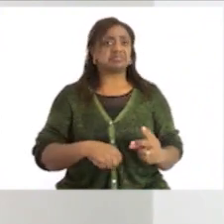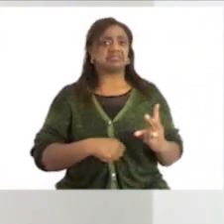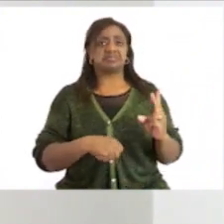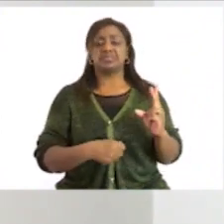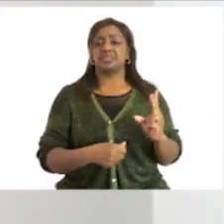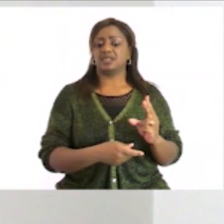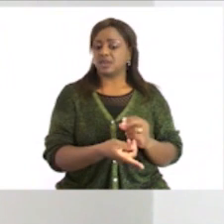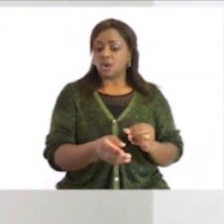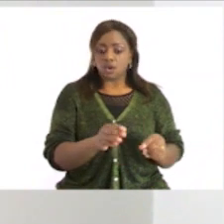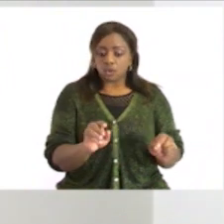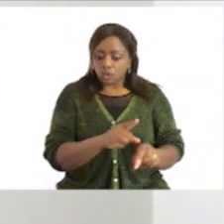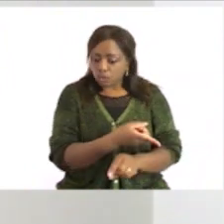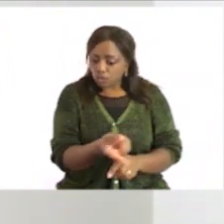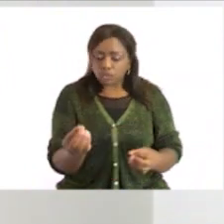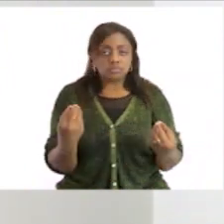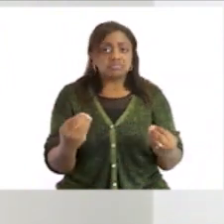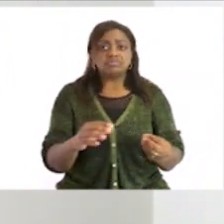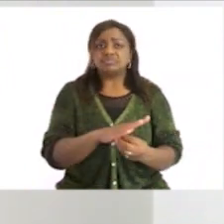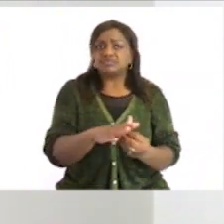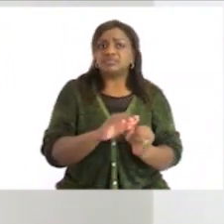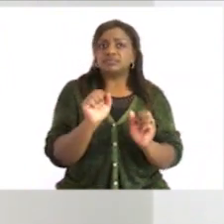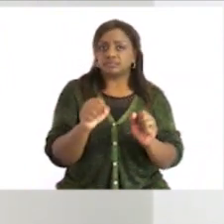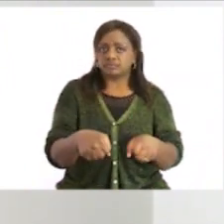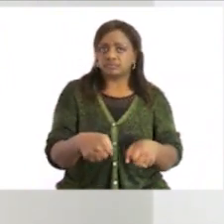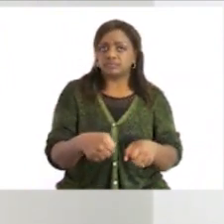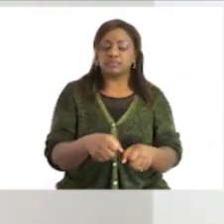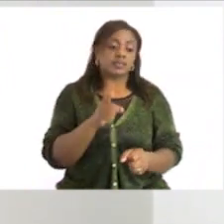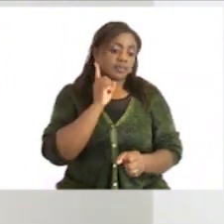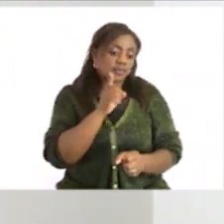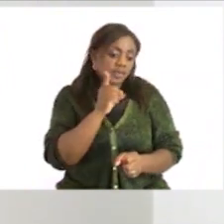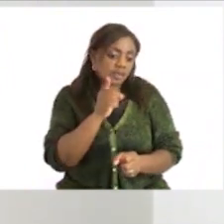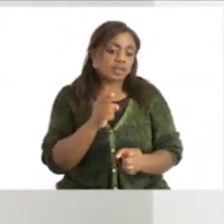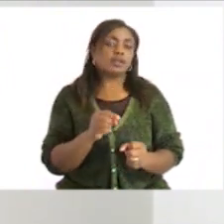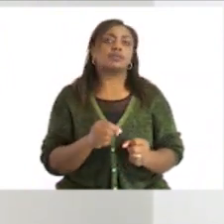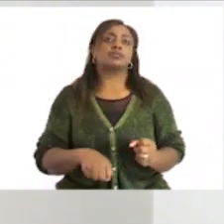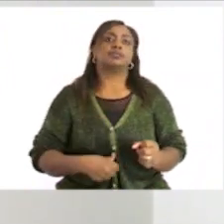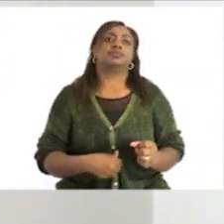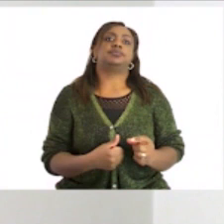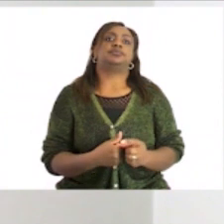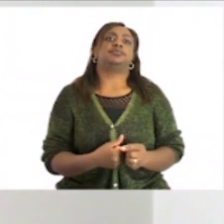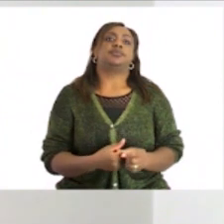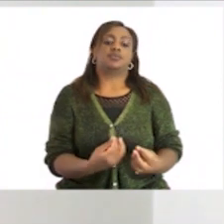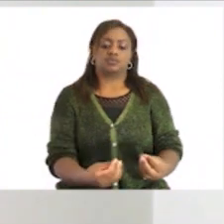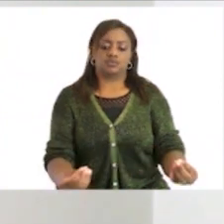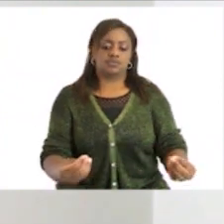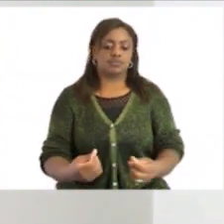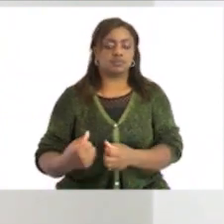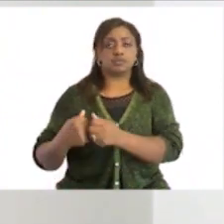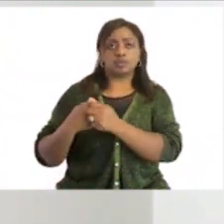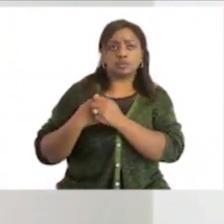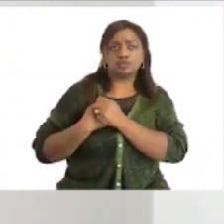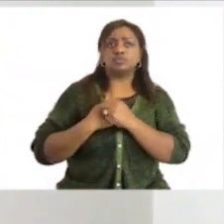for example, the guardian or the parent in the home gets sick, then that will affect the children as well. So that will